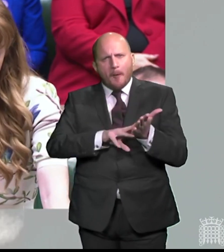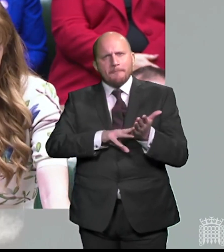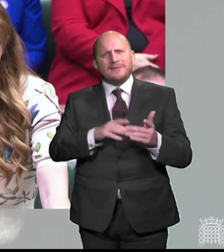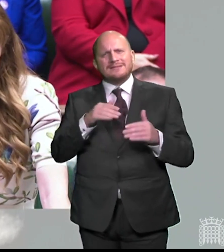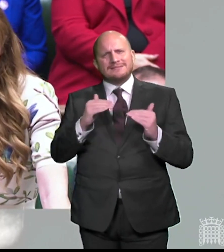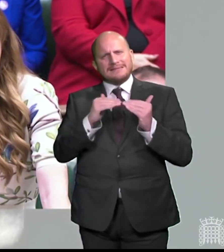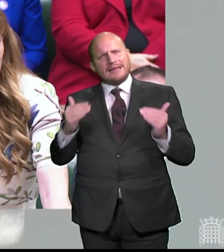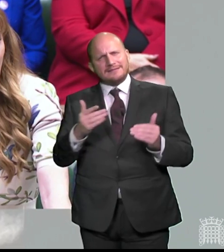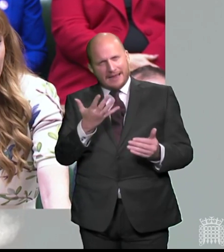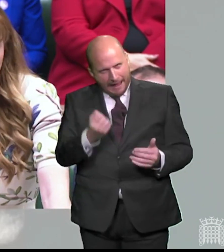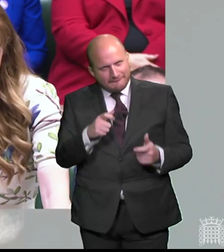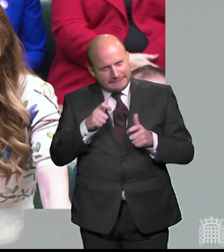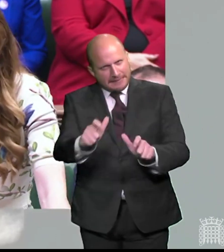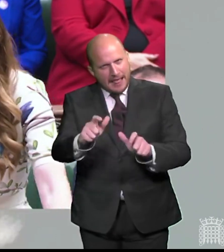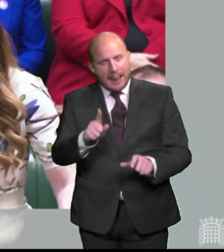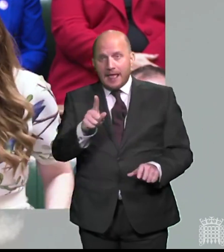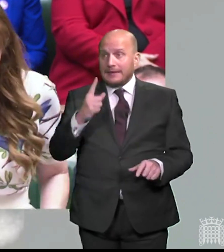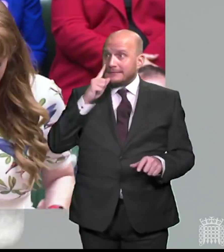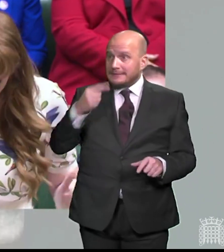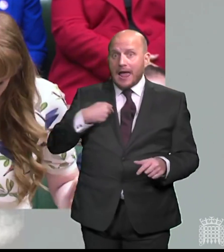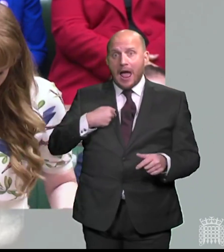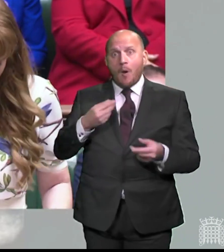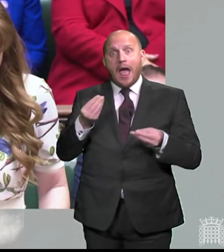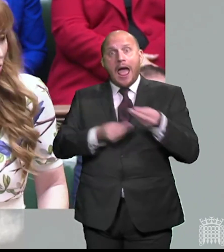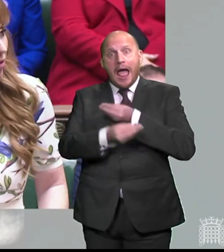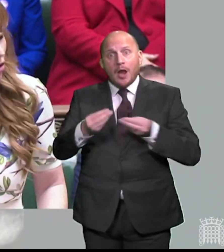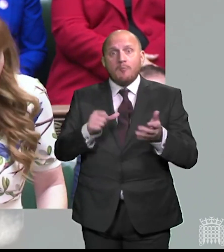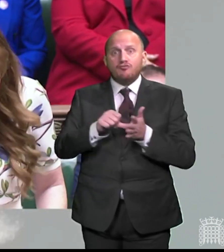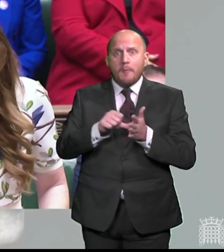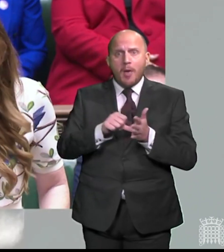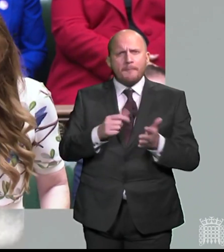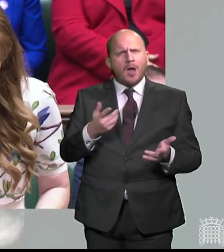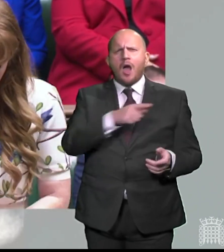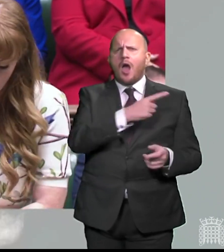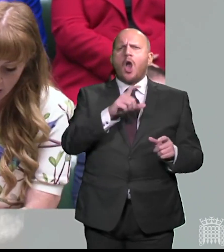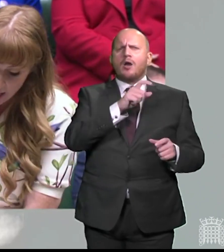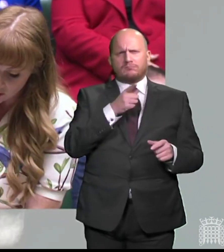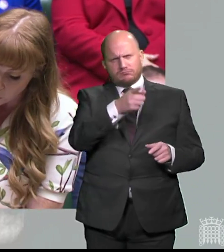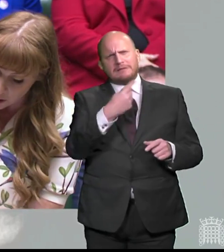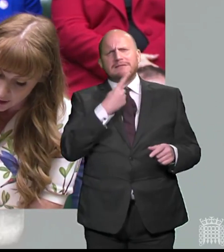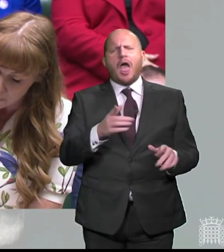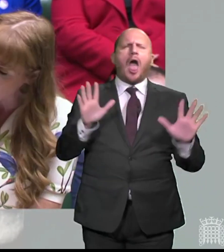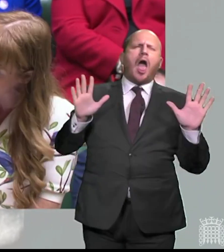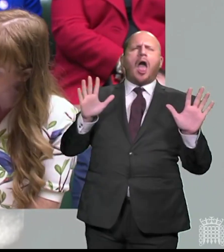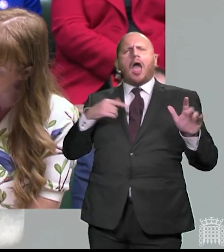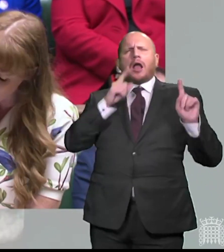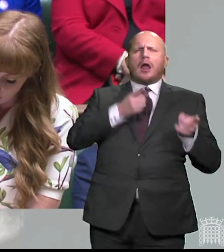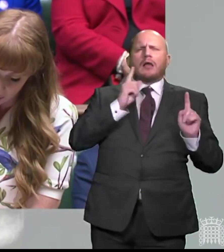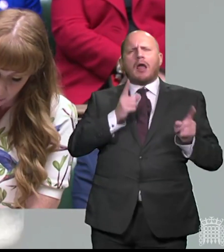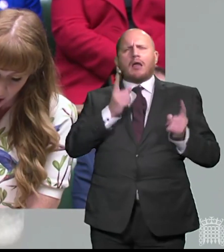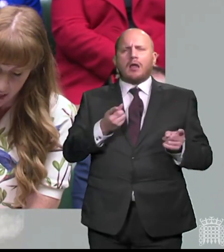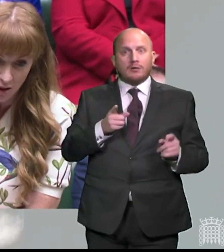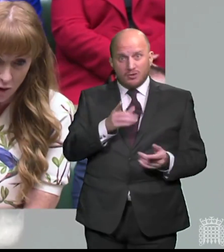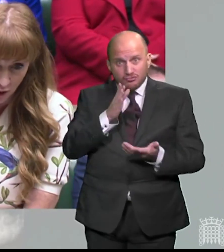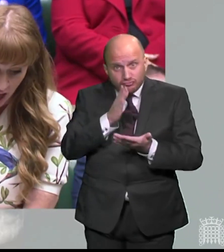Conservatives would have us all believe that the economic problems are out of their hands, when the truth is, Mr Speaker, it's working people paying